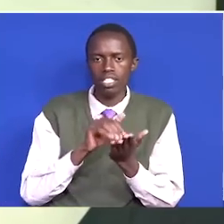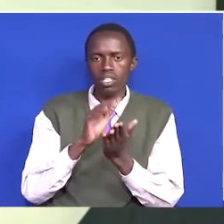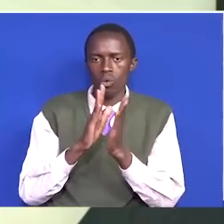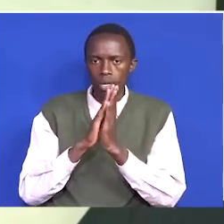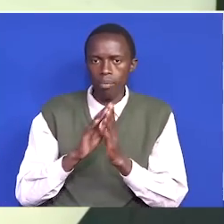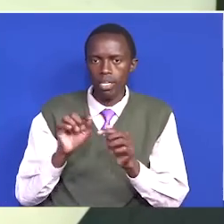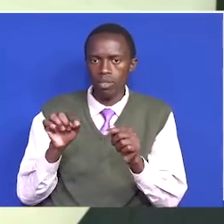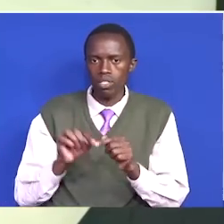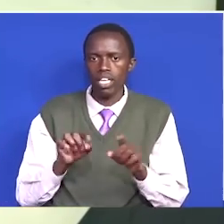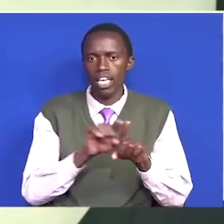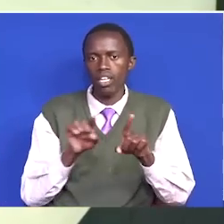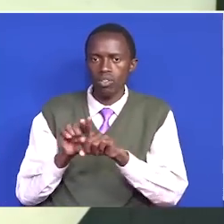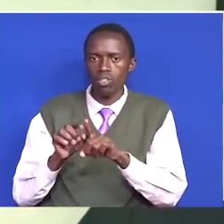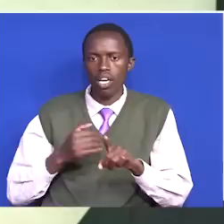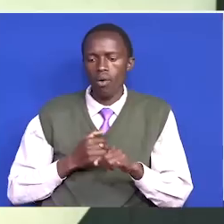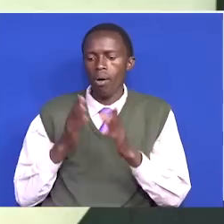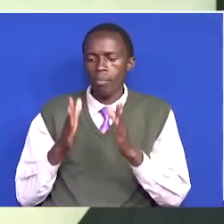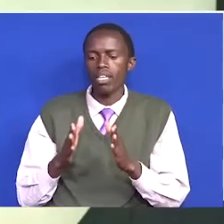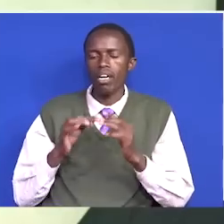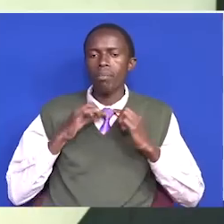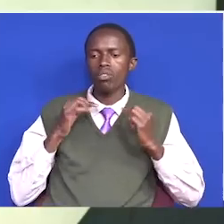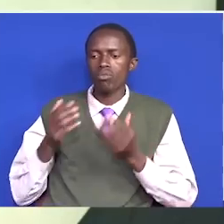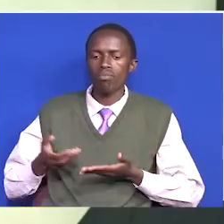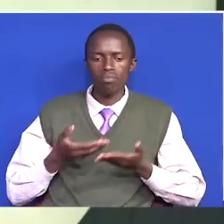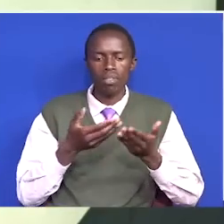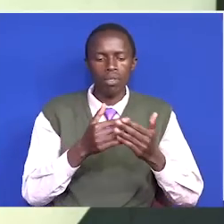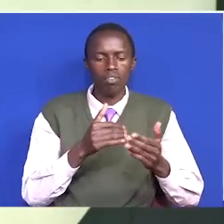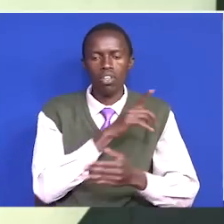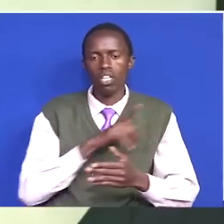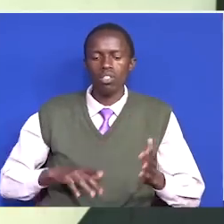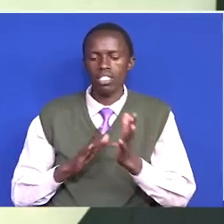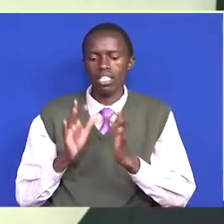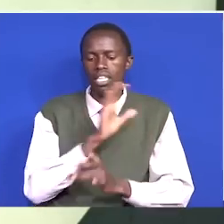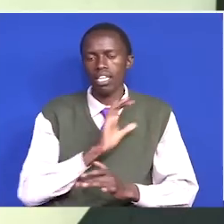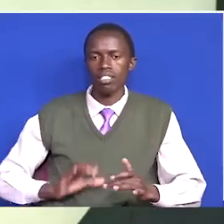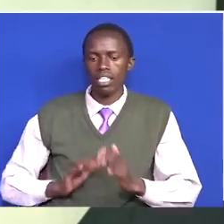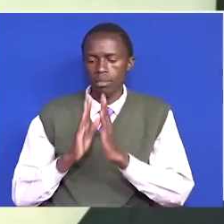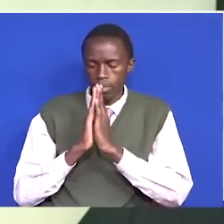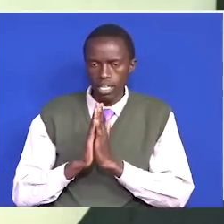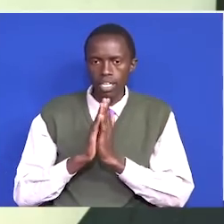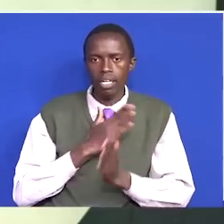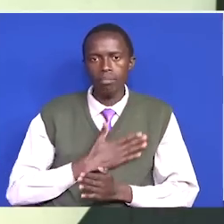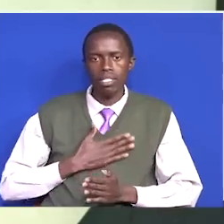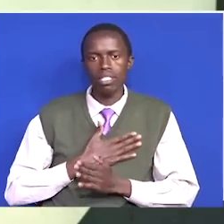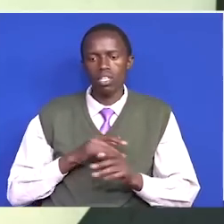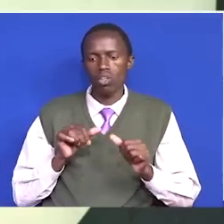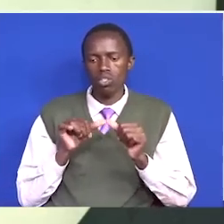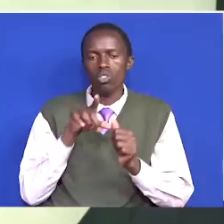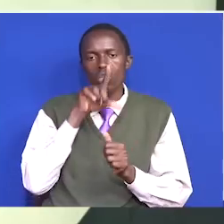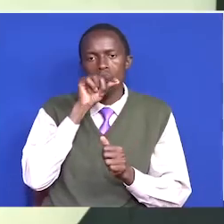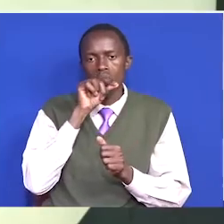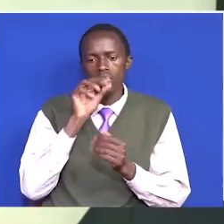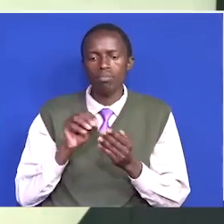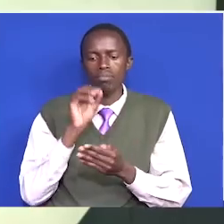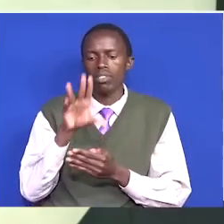your prayer requests, and also our pastors will bring them before the Lord Jesus Christ in prayer. Please keep tweeting, keep